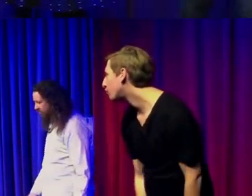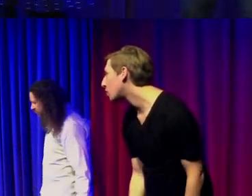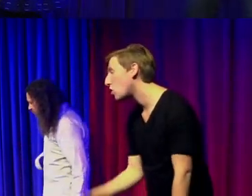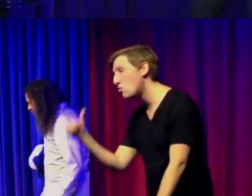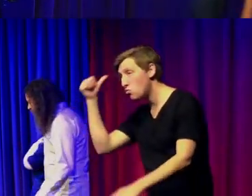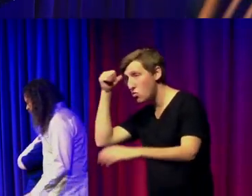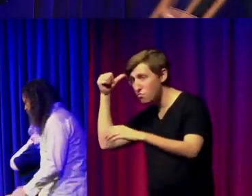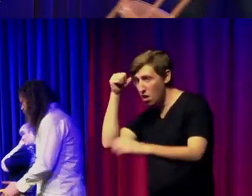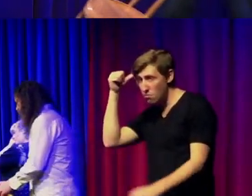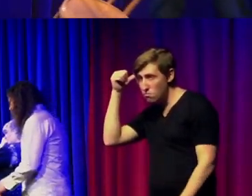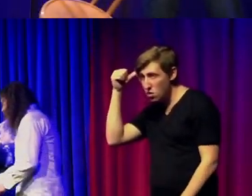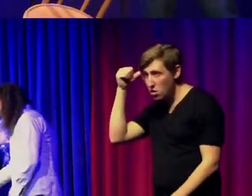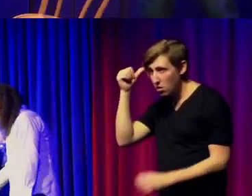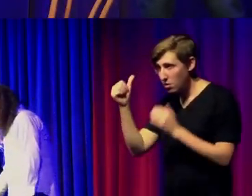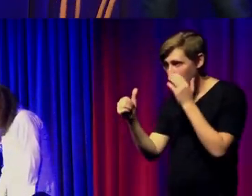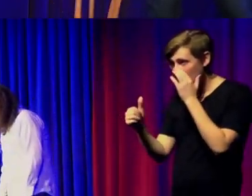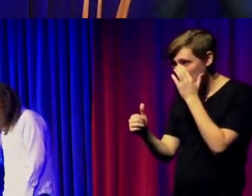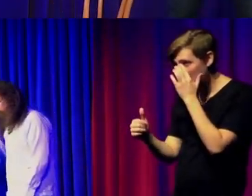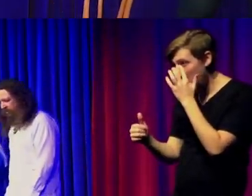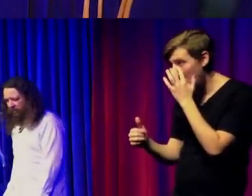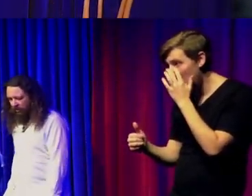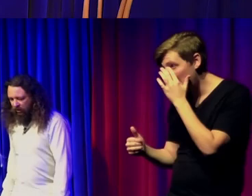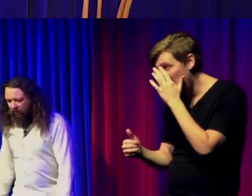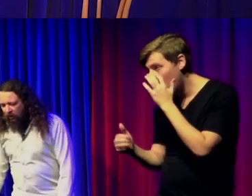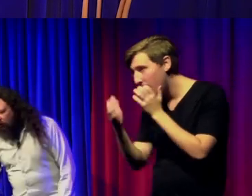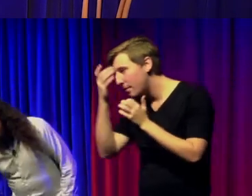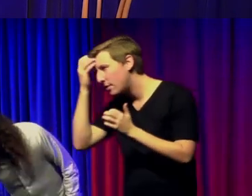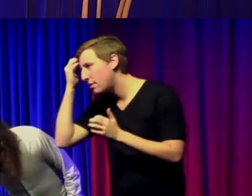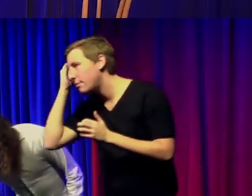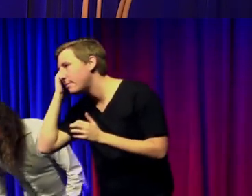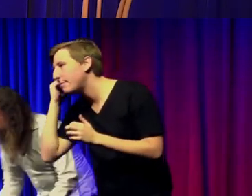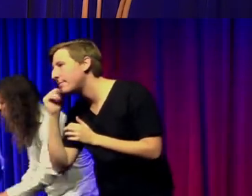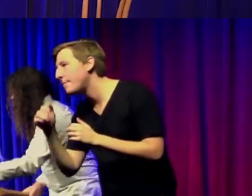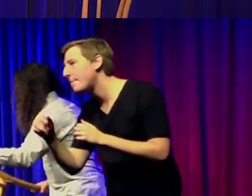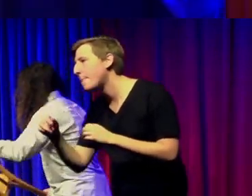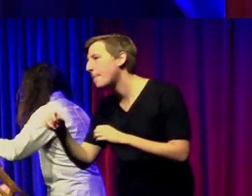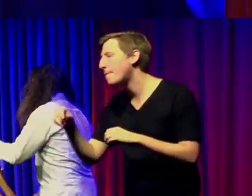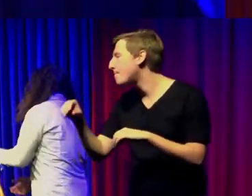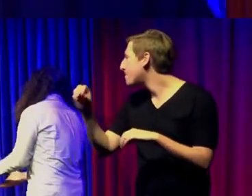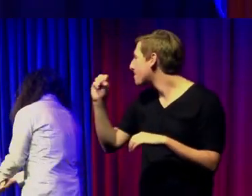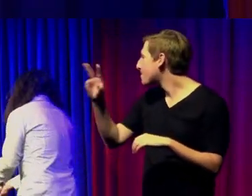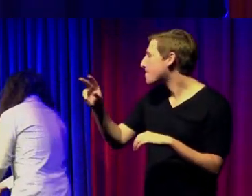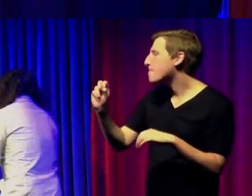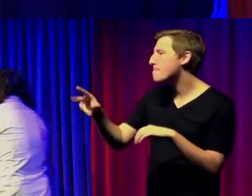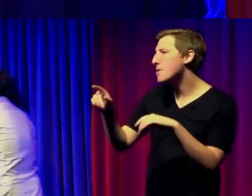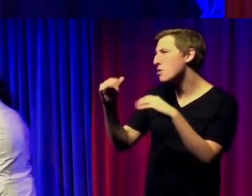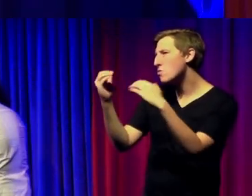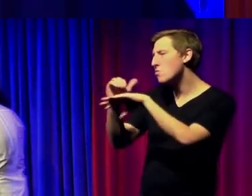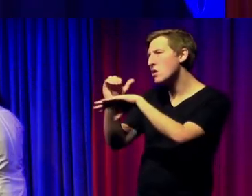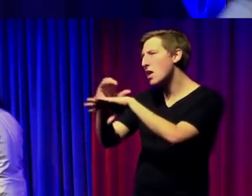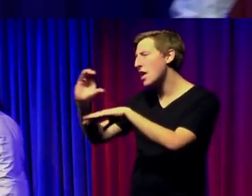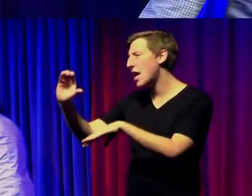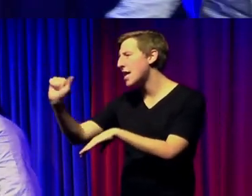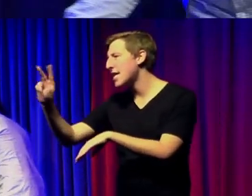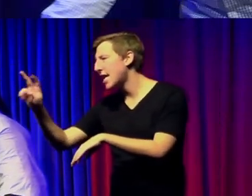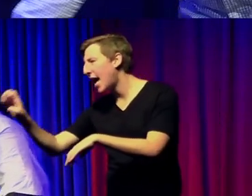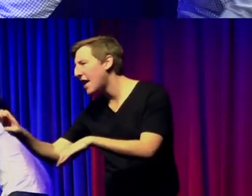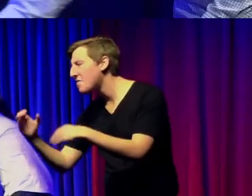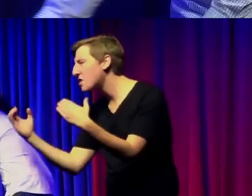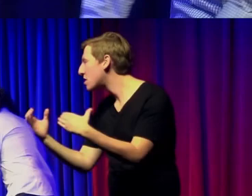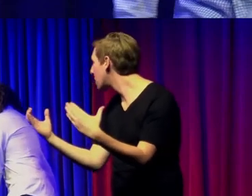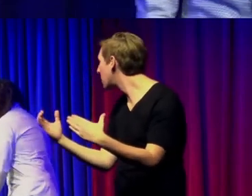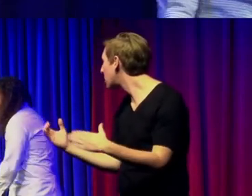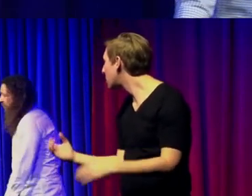guys remember you're on the Cave of Azeroth right now. Are you guys gonna sit down? No, sit down? I need